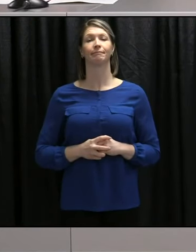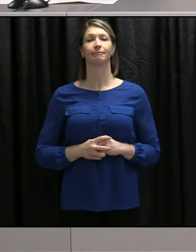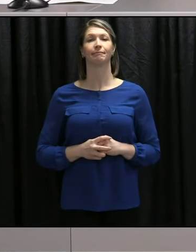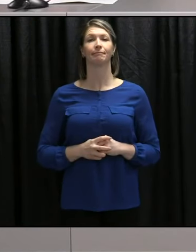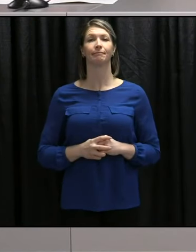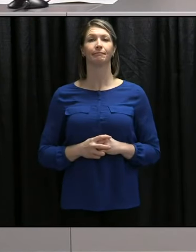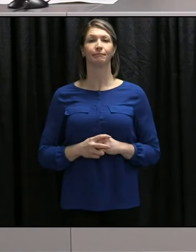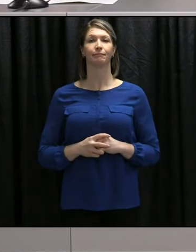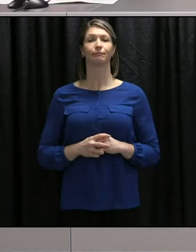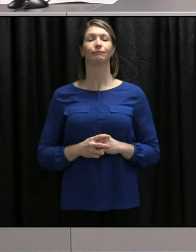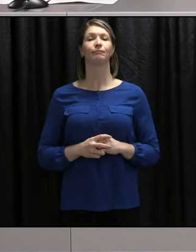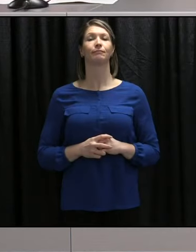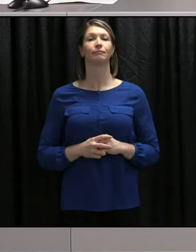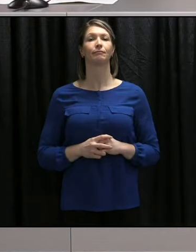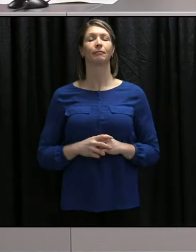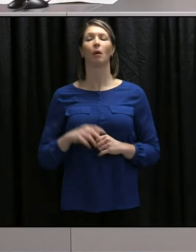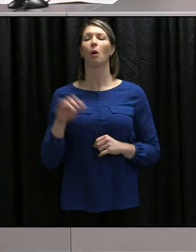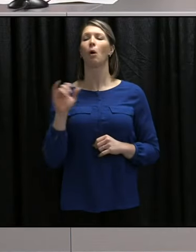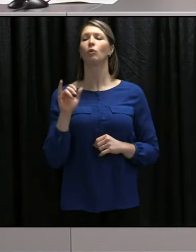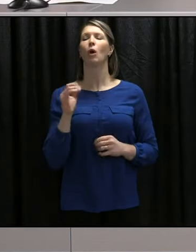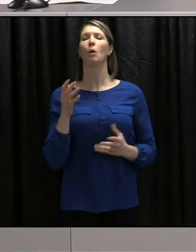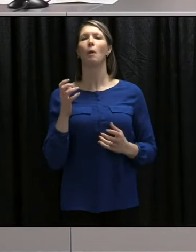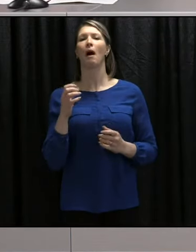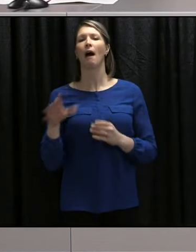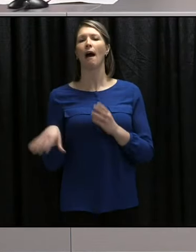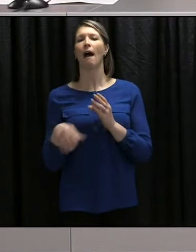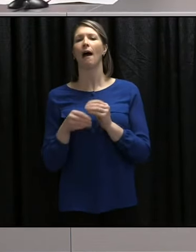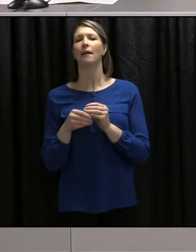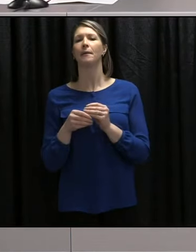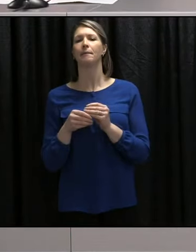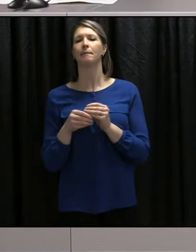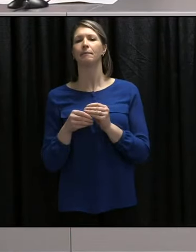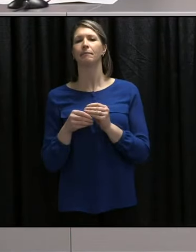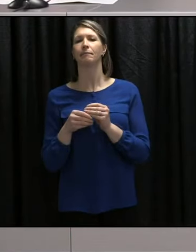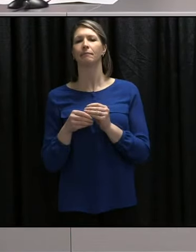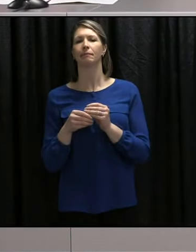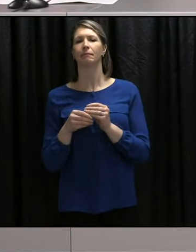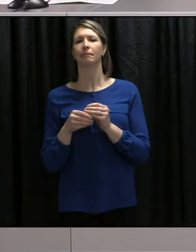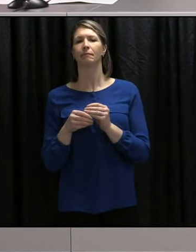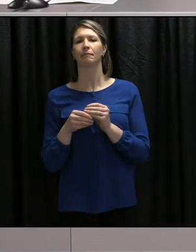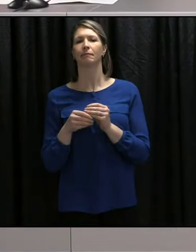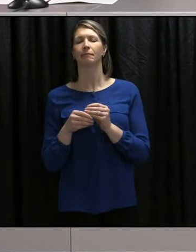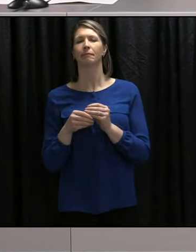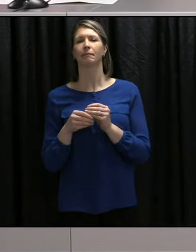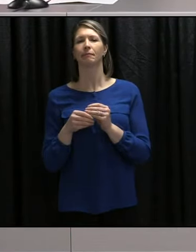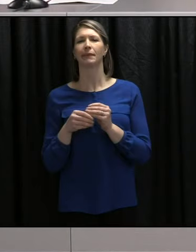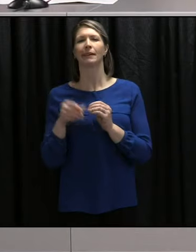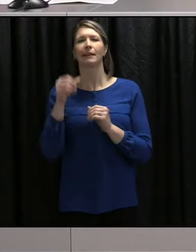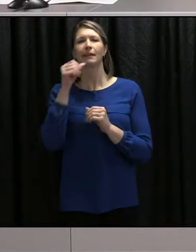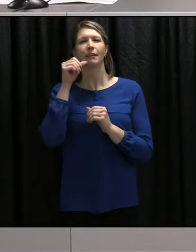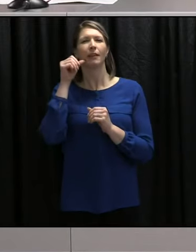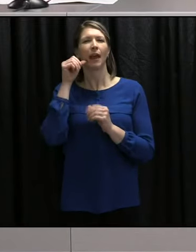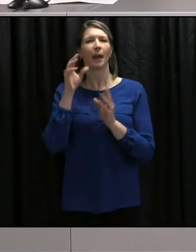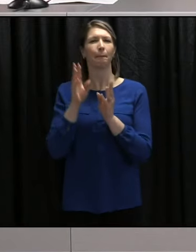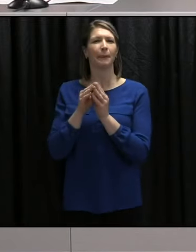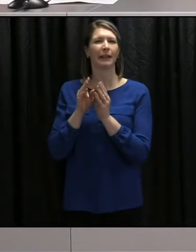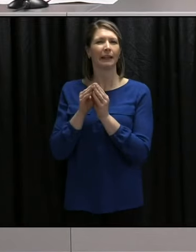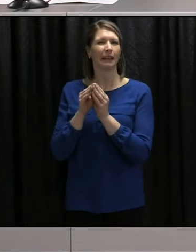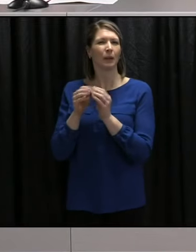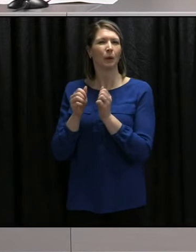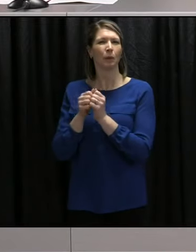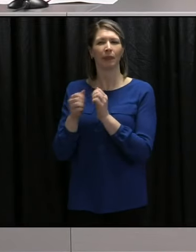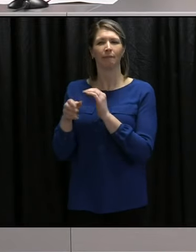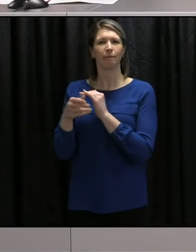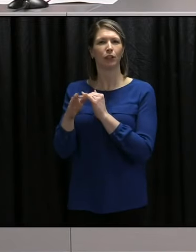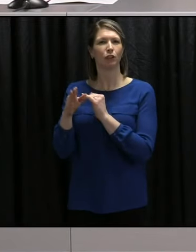And I also wanted to follow up on the meeting held. Mr. Haggie, you mentioned the meeting with Fisheries Land Resources